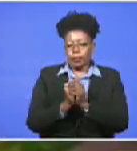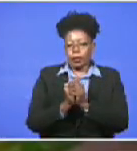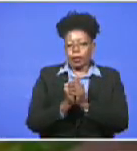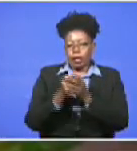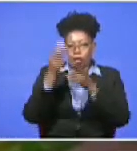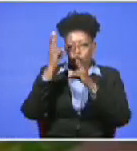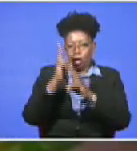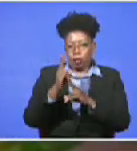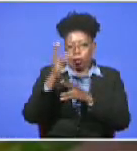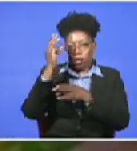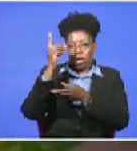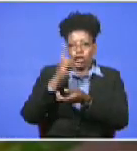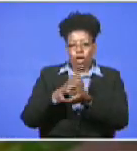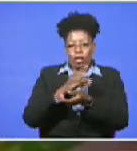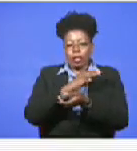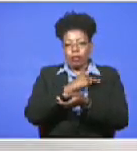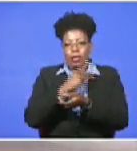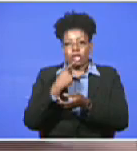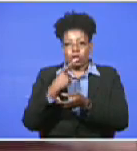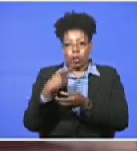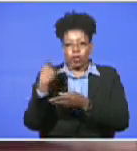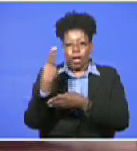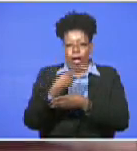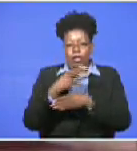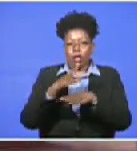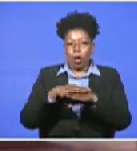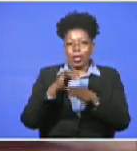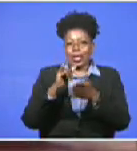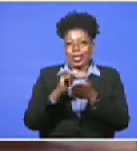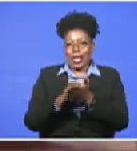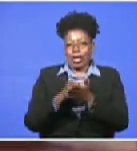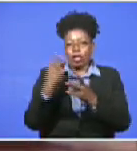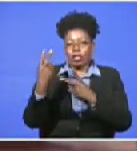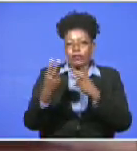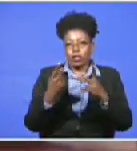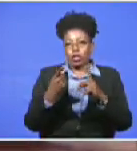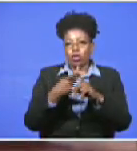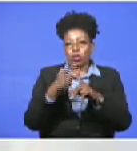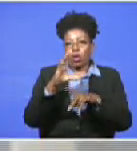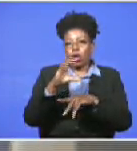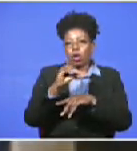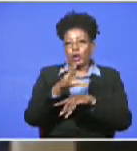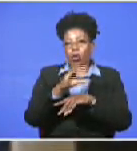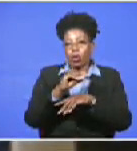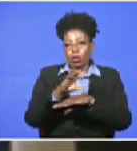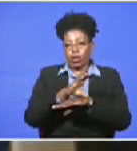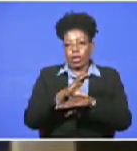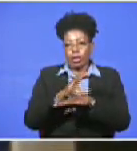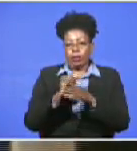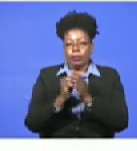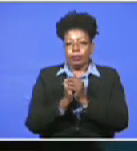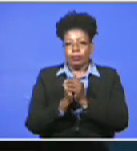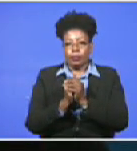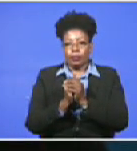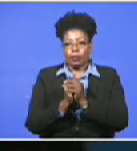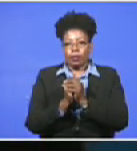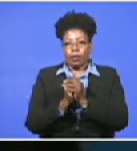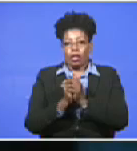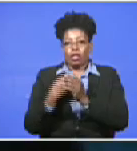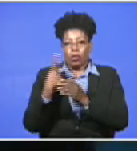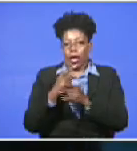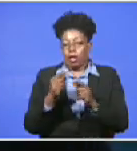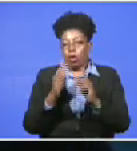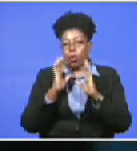Dr. Hubert Minnis gave our news team an update on that issue during his visit to Cocoa Key today. I had a very